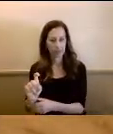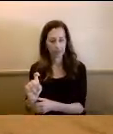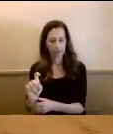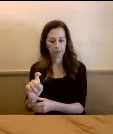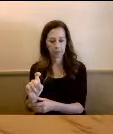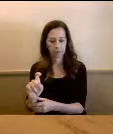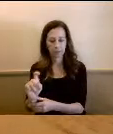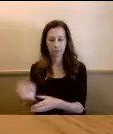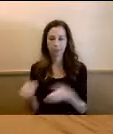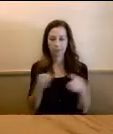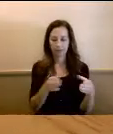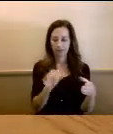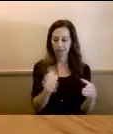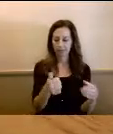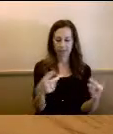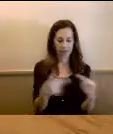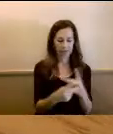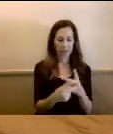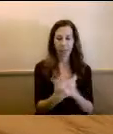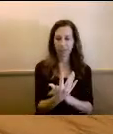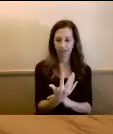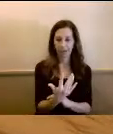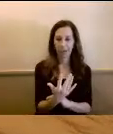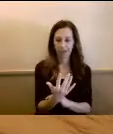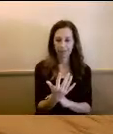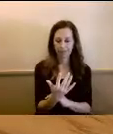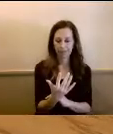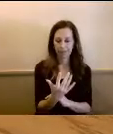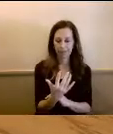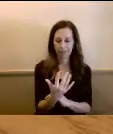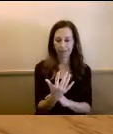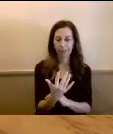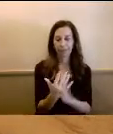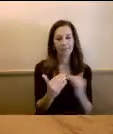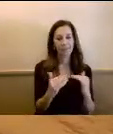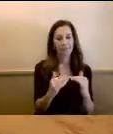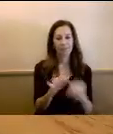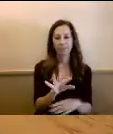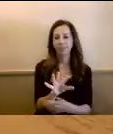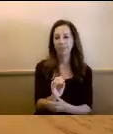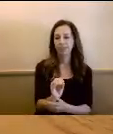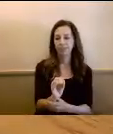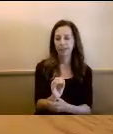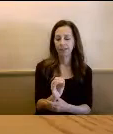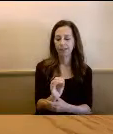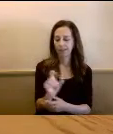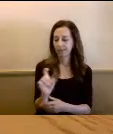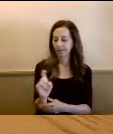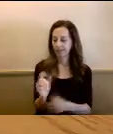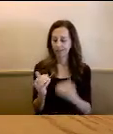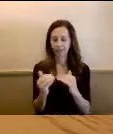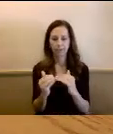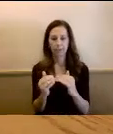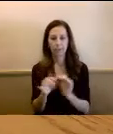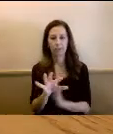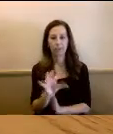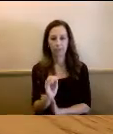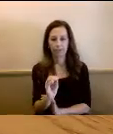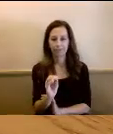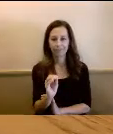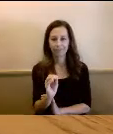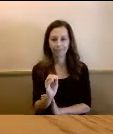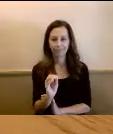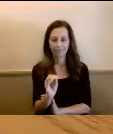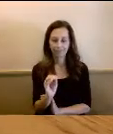x. Over here we've got 10 times 5. 10 times 5 is 50. So we've got x equals